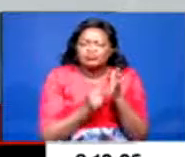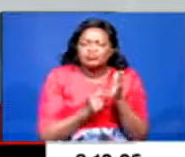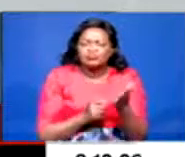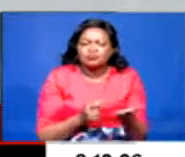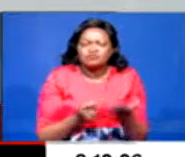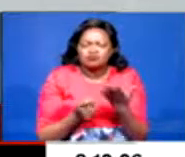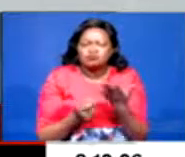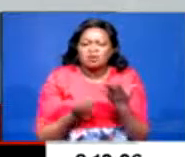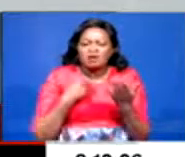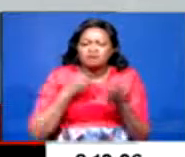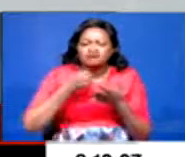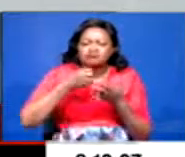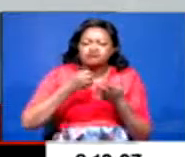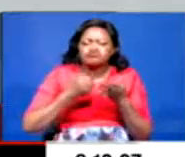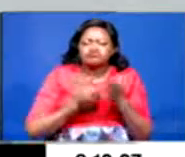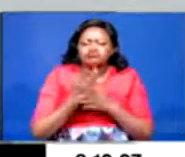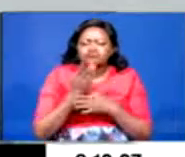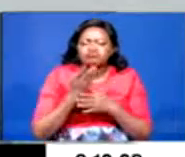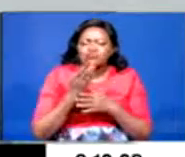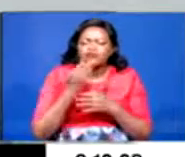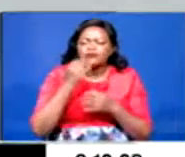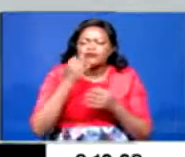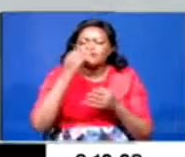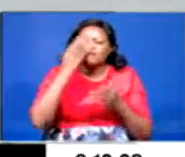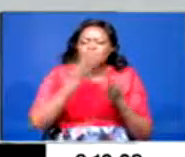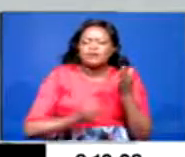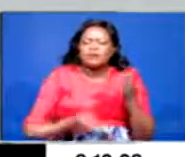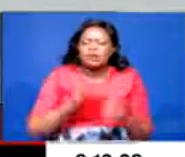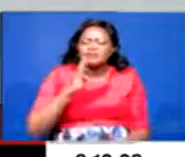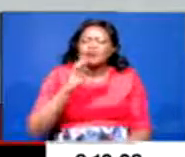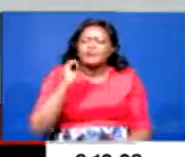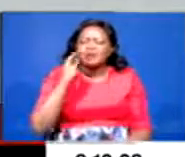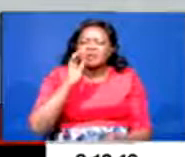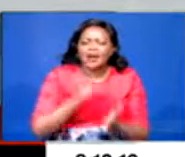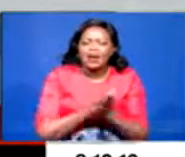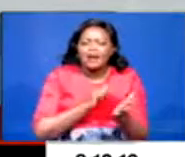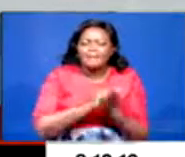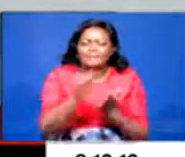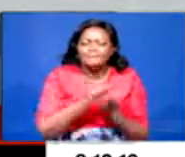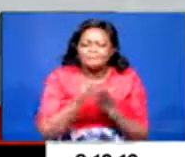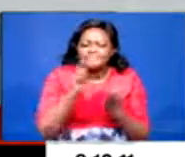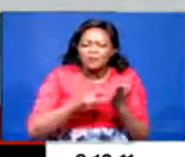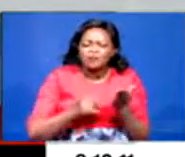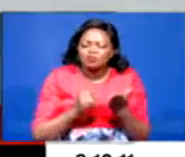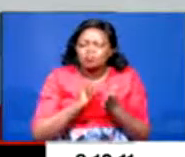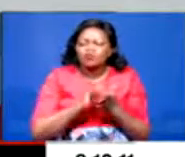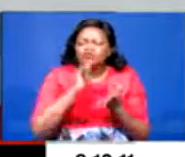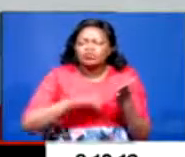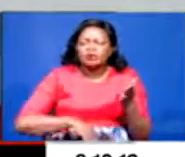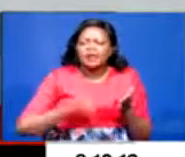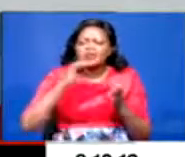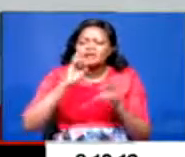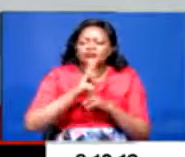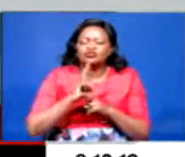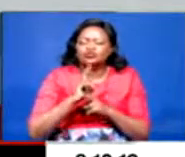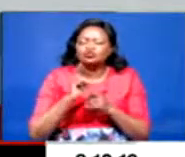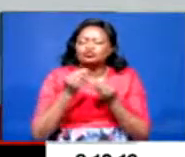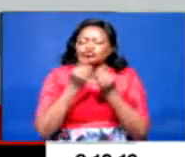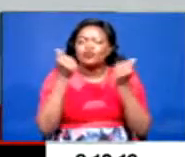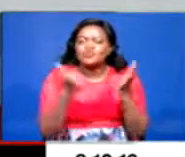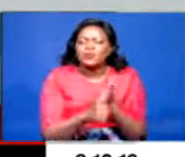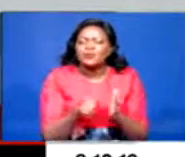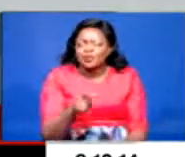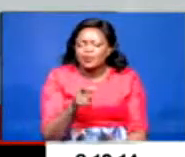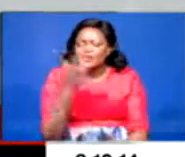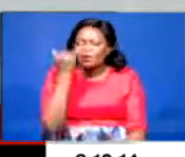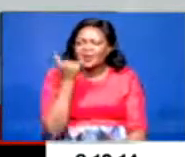Form 34B and prints it. That is what the IBC have used to create that stop gap. You've heard Gesora saying how on the ground the